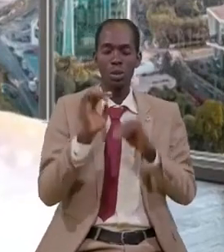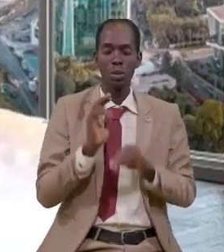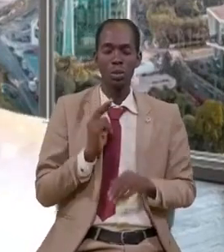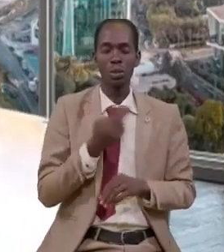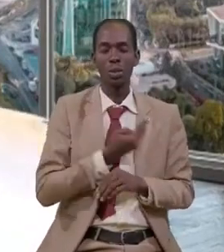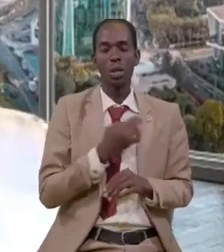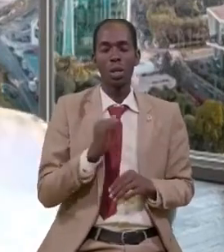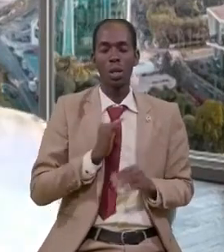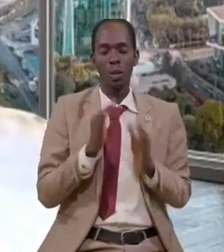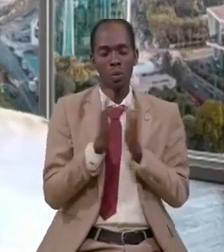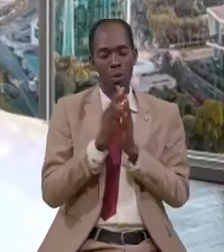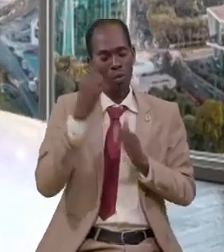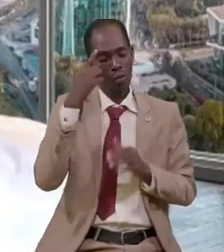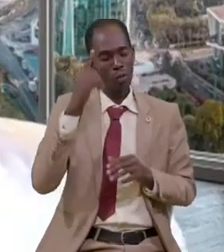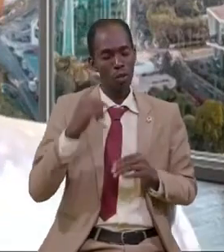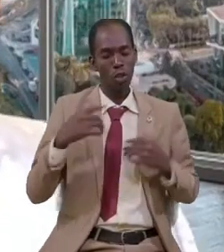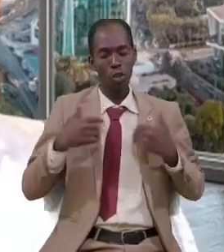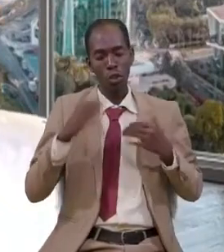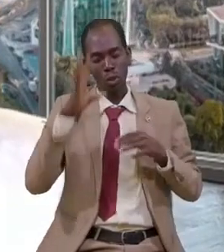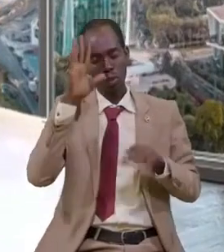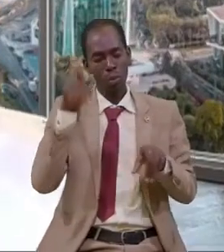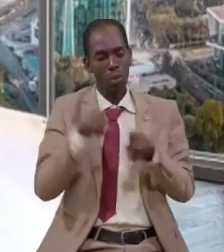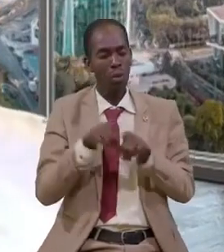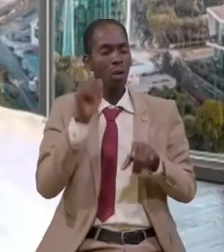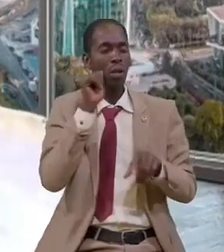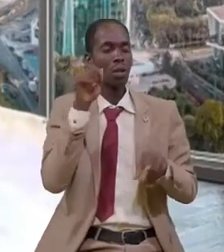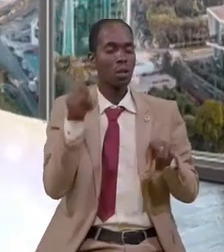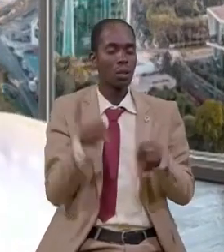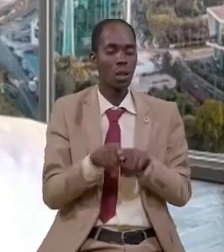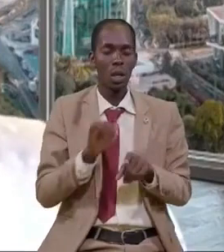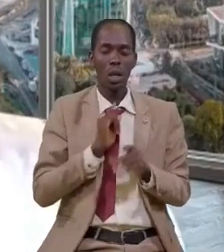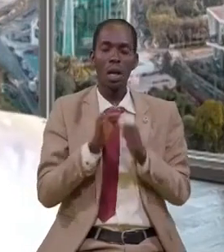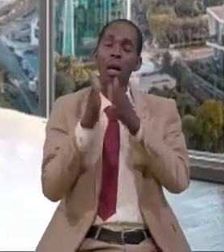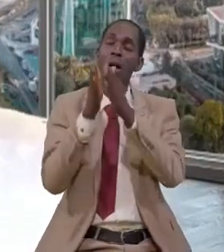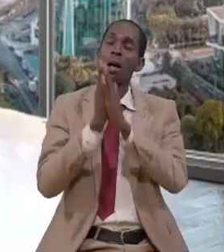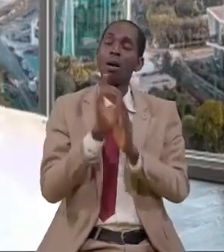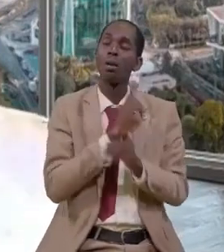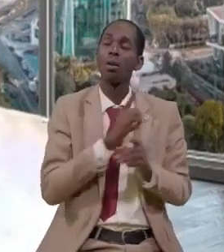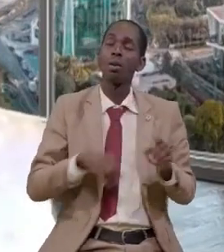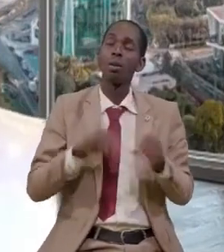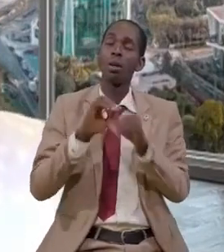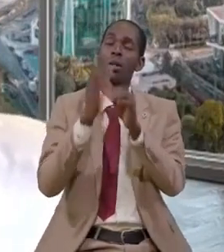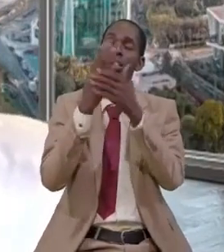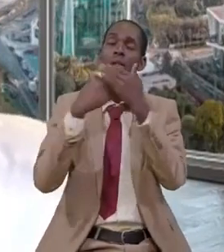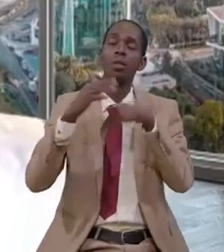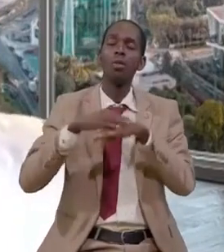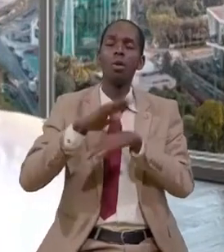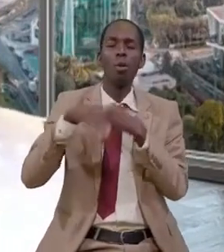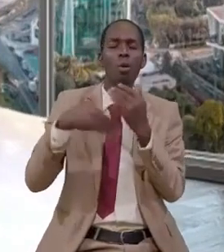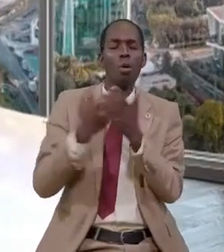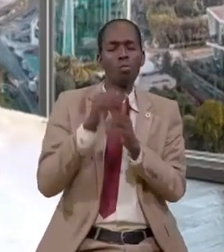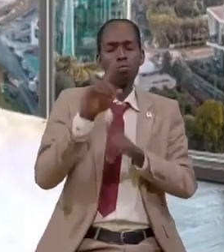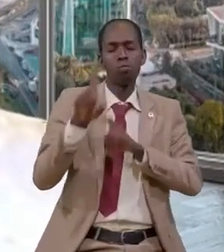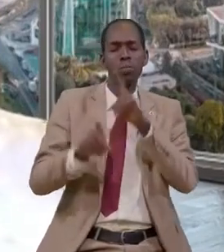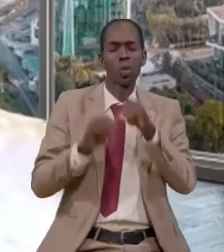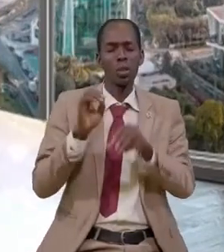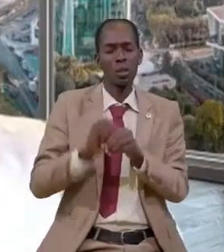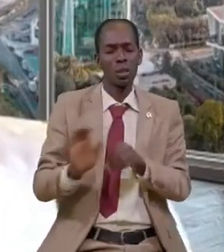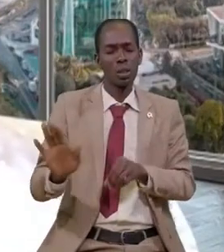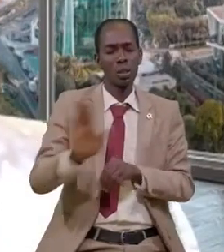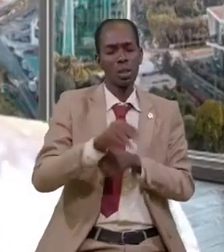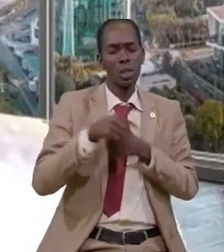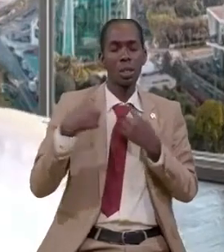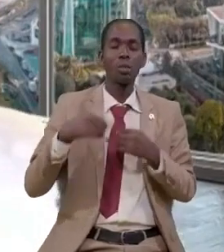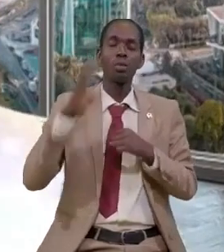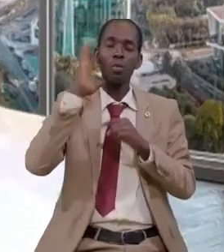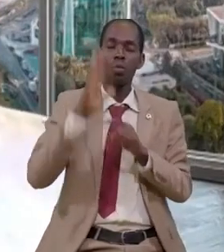young brothers and sisters into your hands. I ask that, Lord, in heaven, all the questions of their hearts, Father, you will answer their